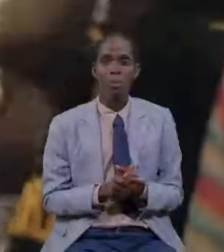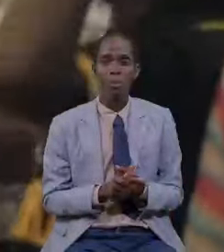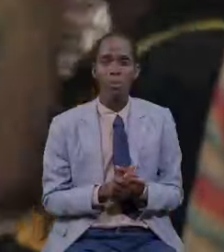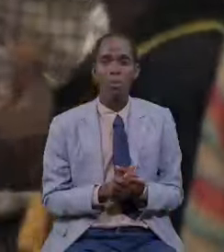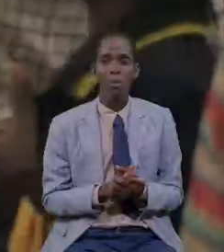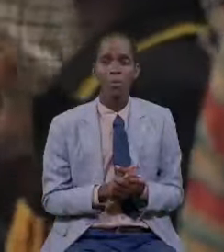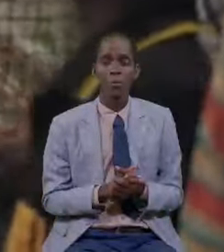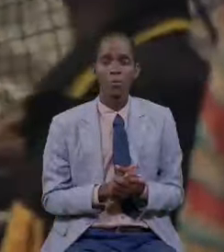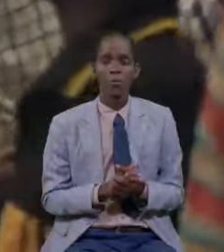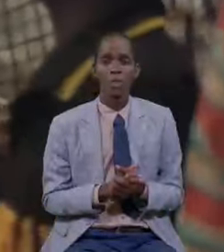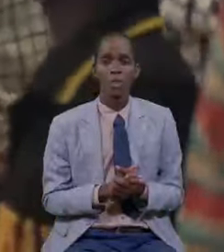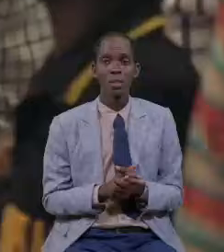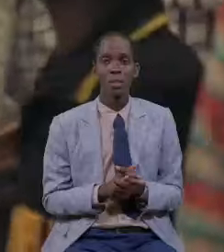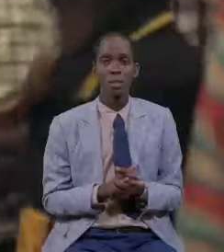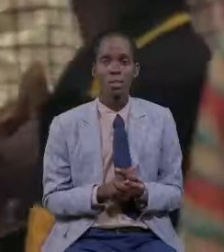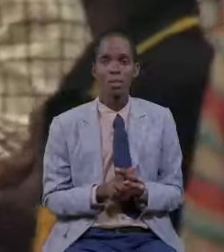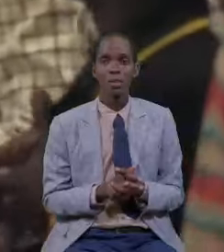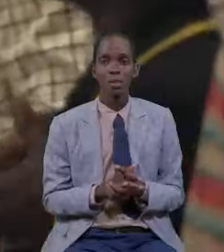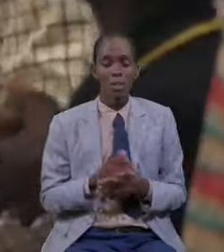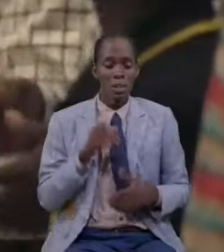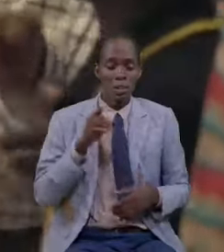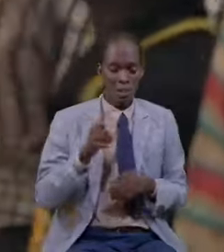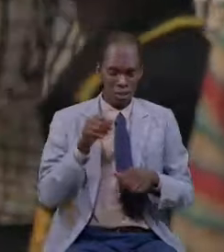He staggered not at the promise of God.